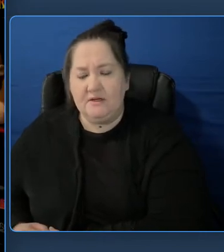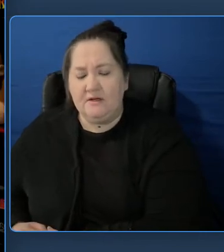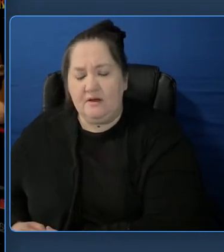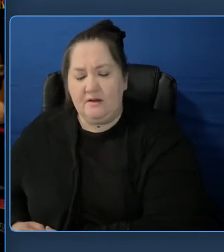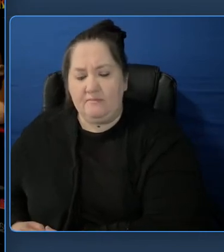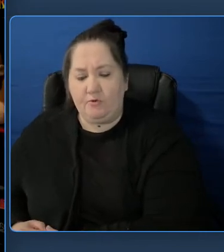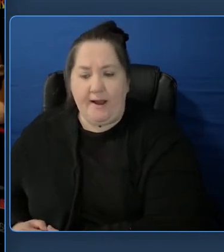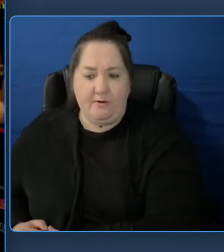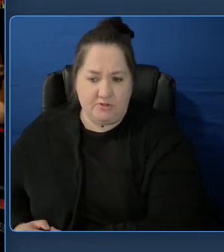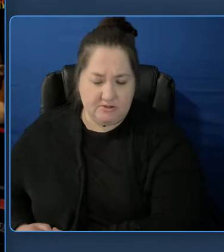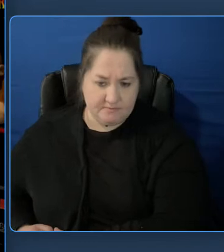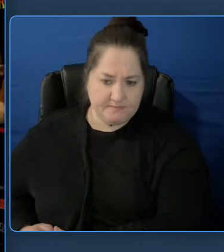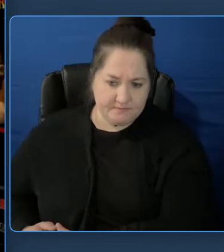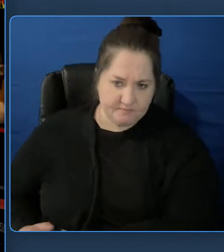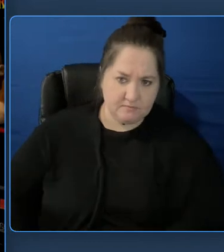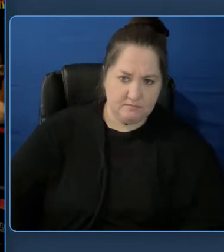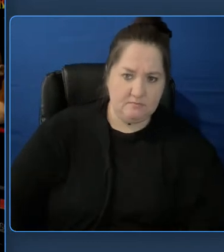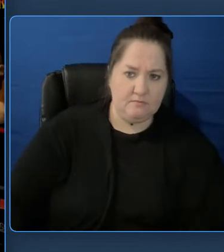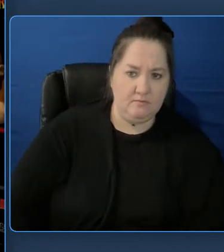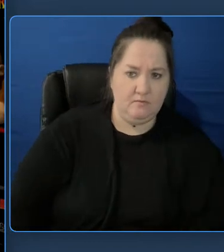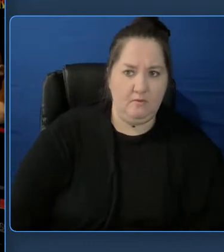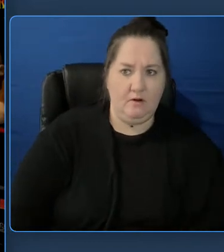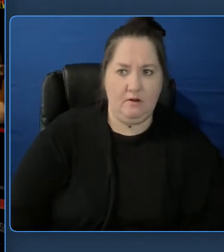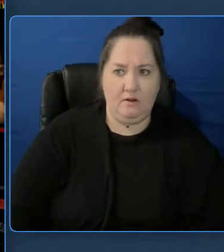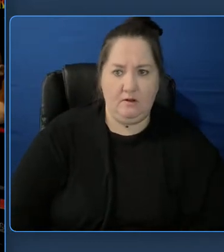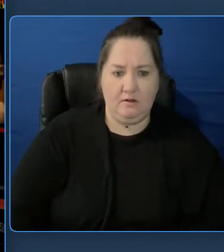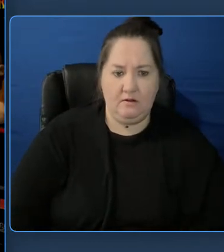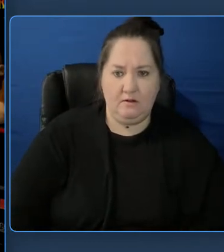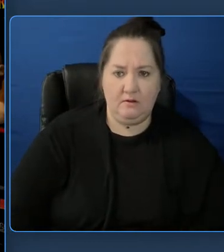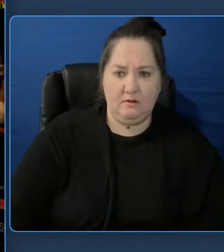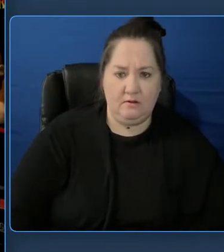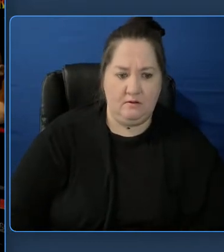ones throughout.